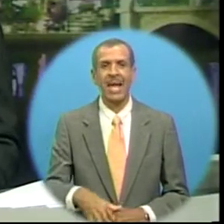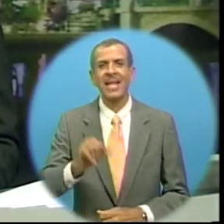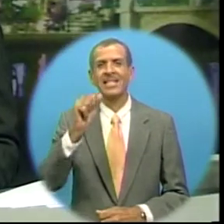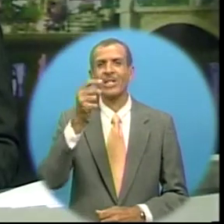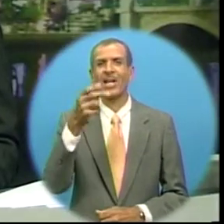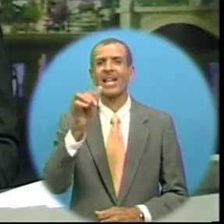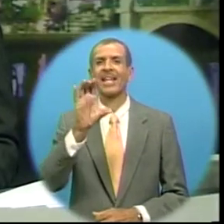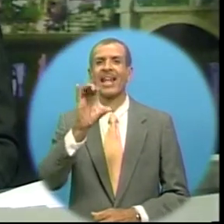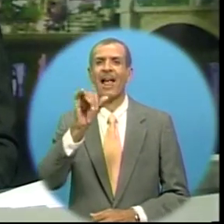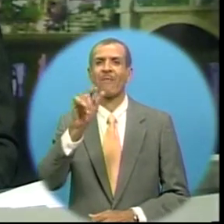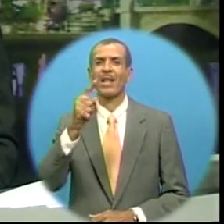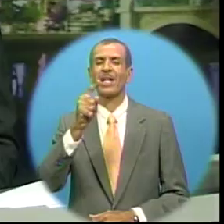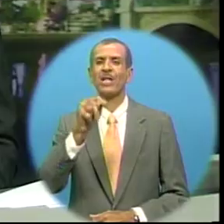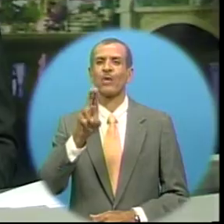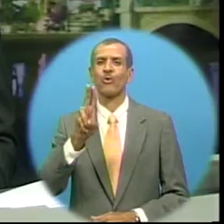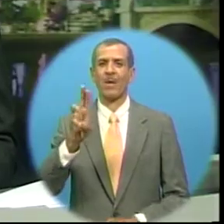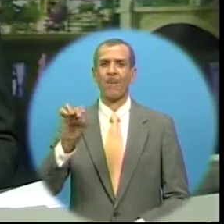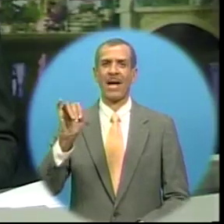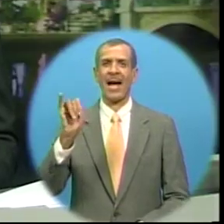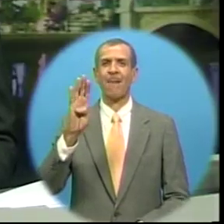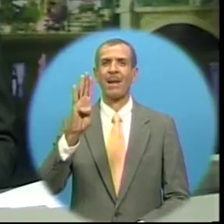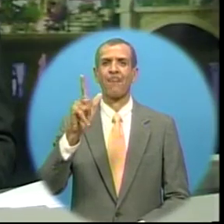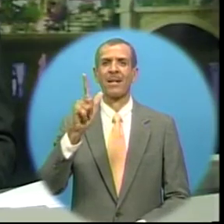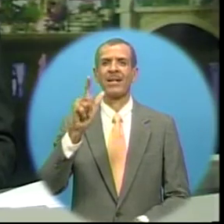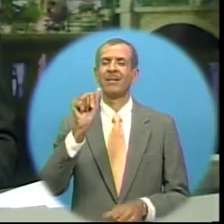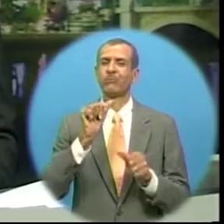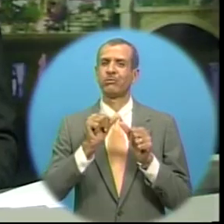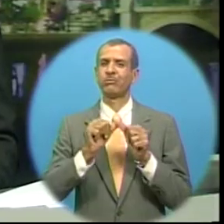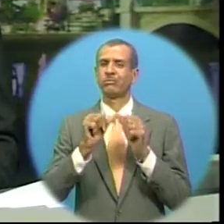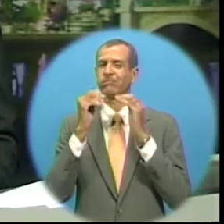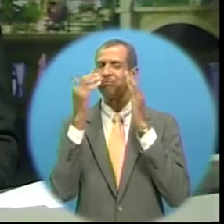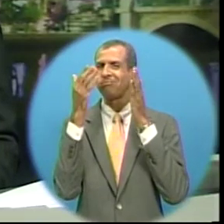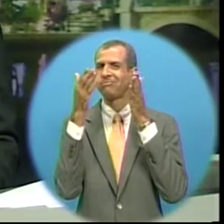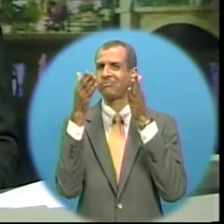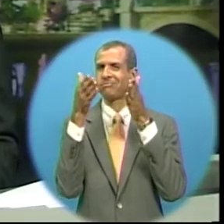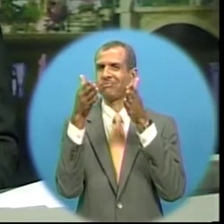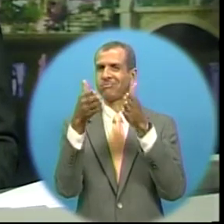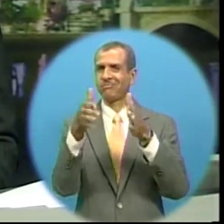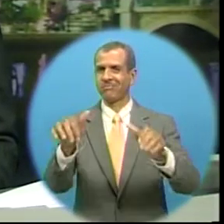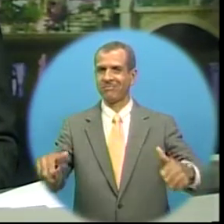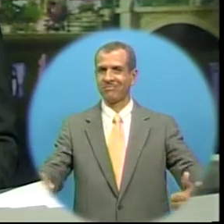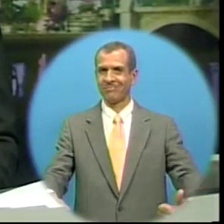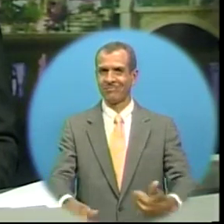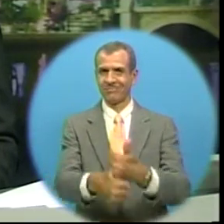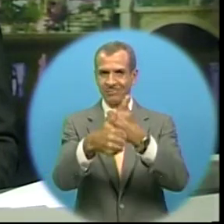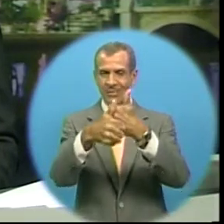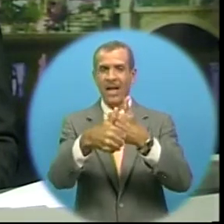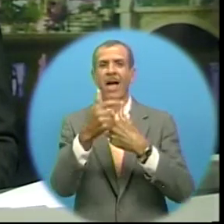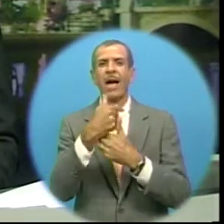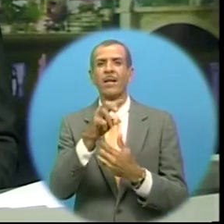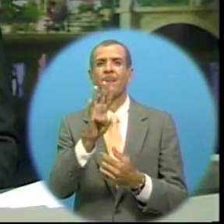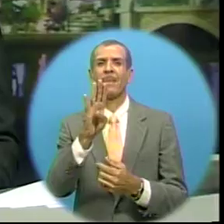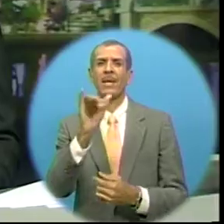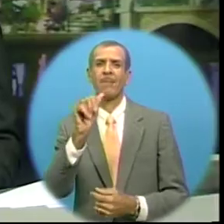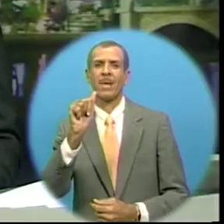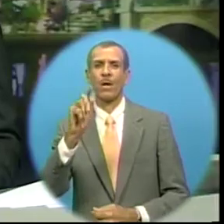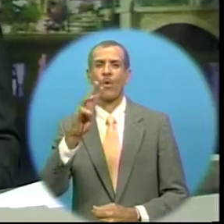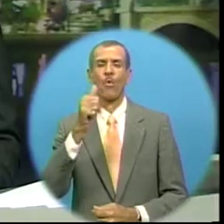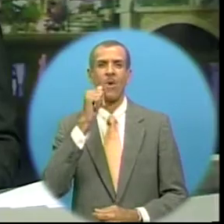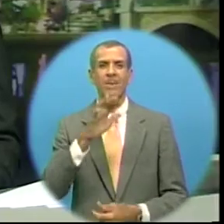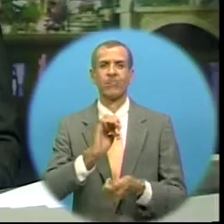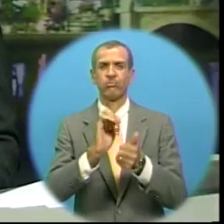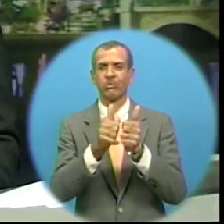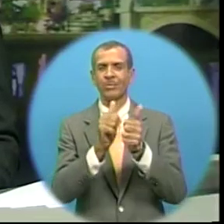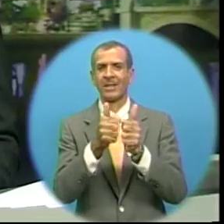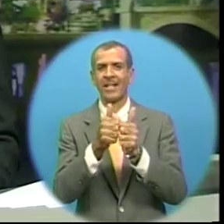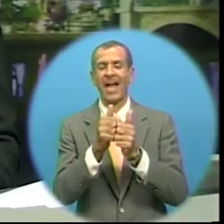Station Hill Cavaliers and UWI Blackbirds remain on course to clash in the finals of the BABA Women's Premier League